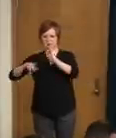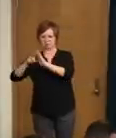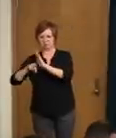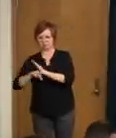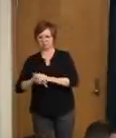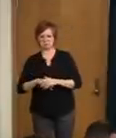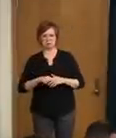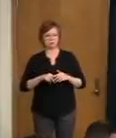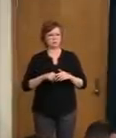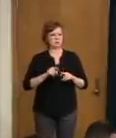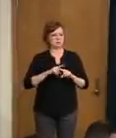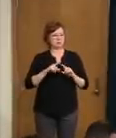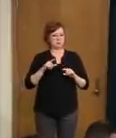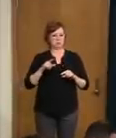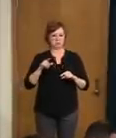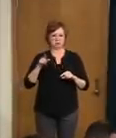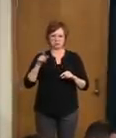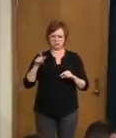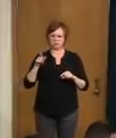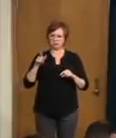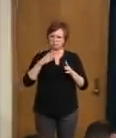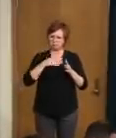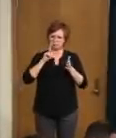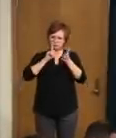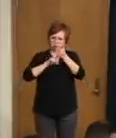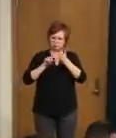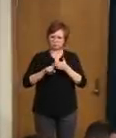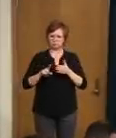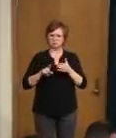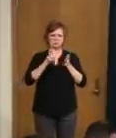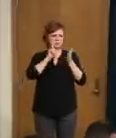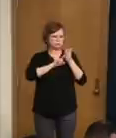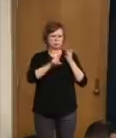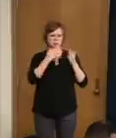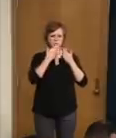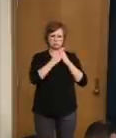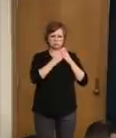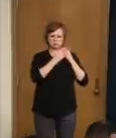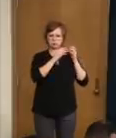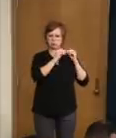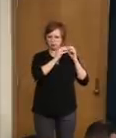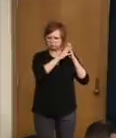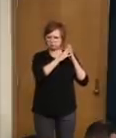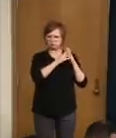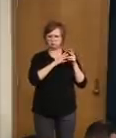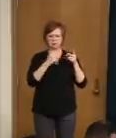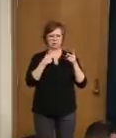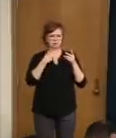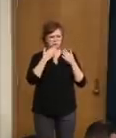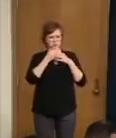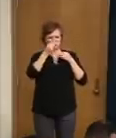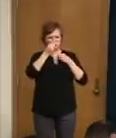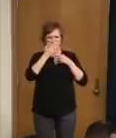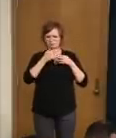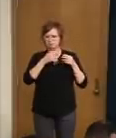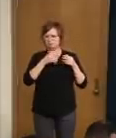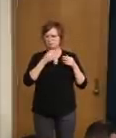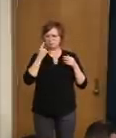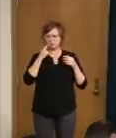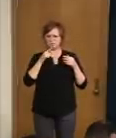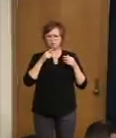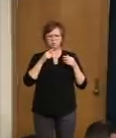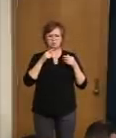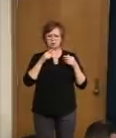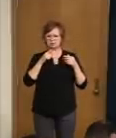has any concerns, go to credible websites. There's so much information out there that, again, speaks